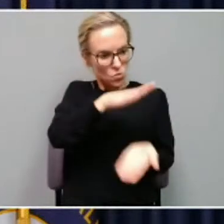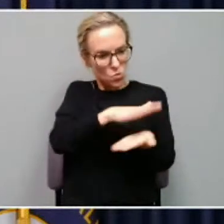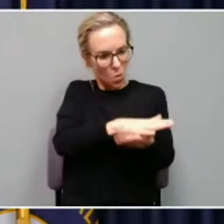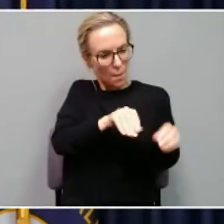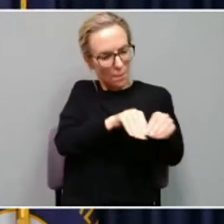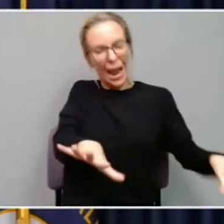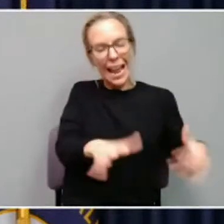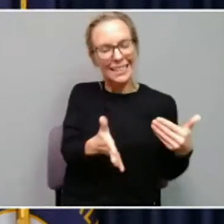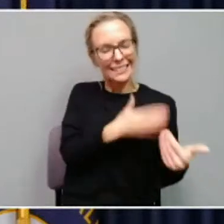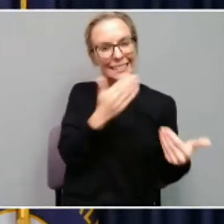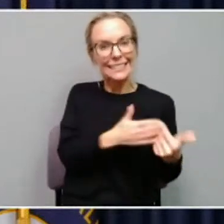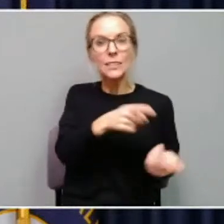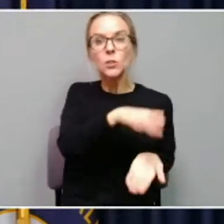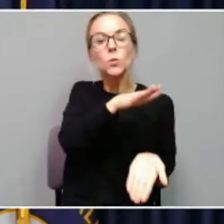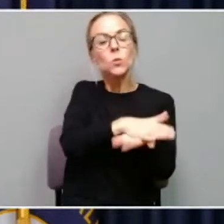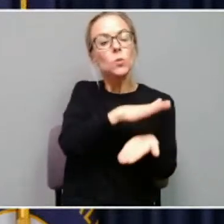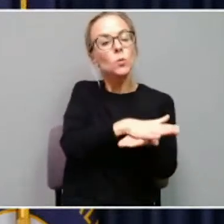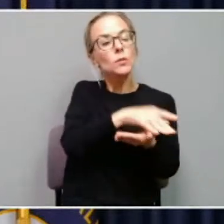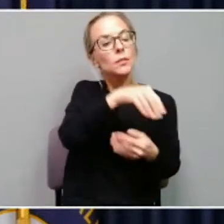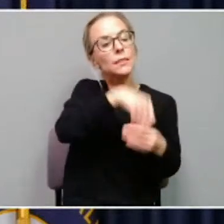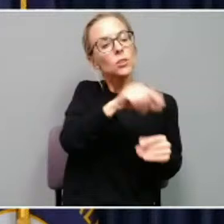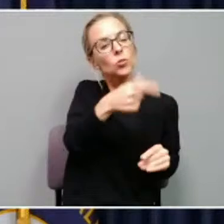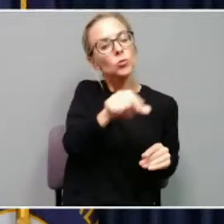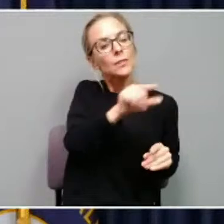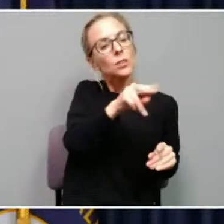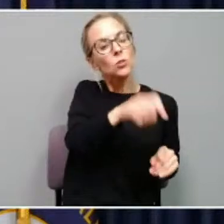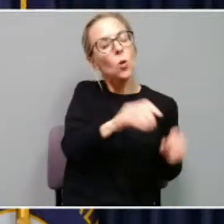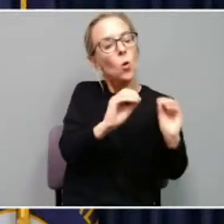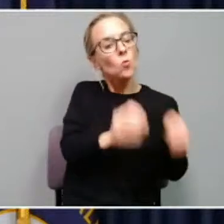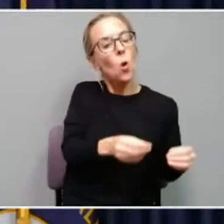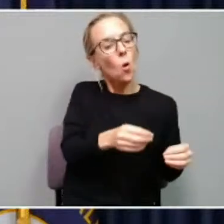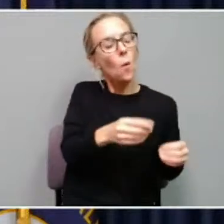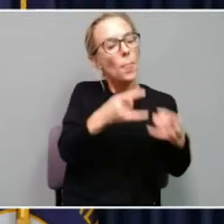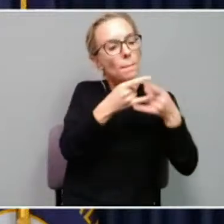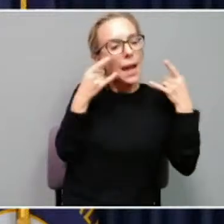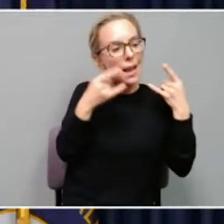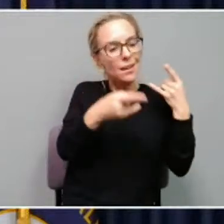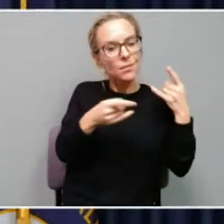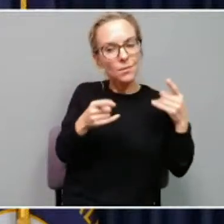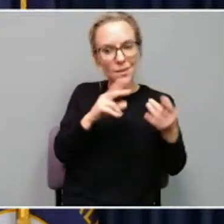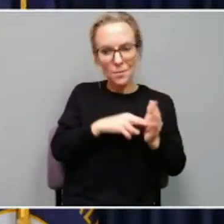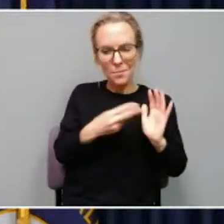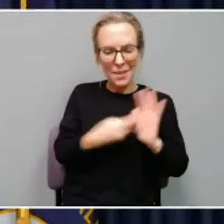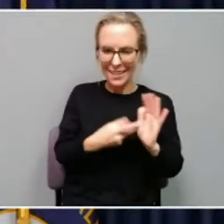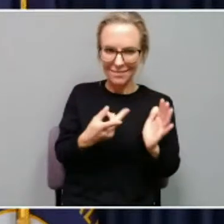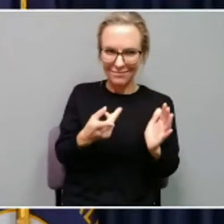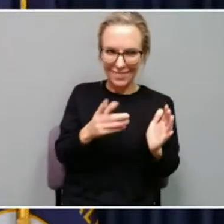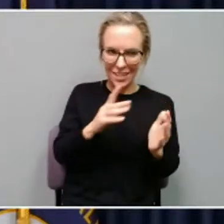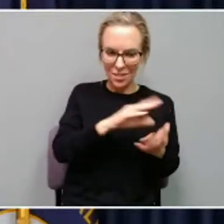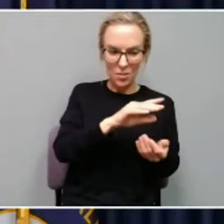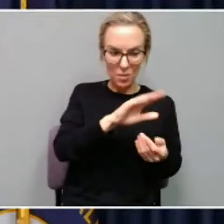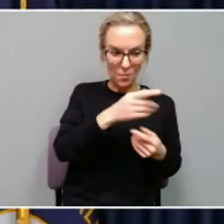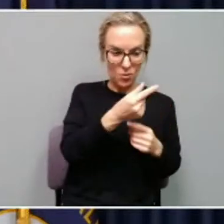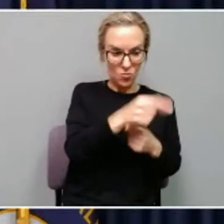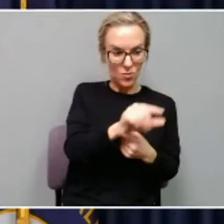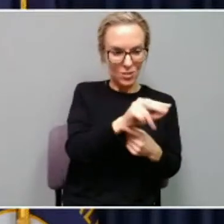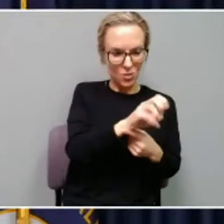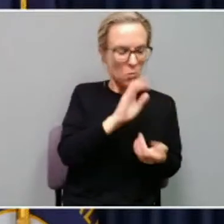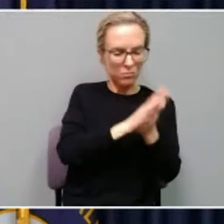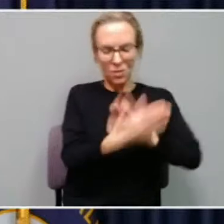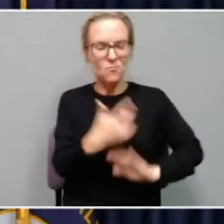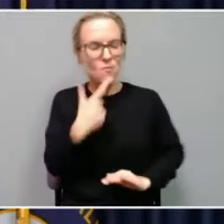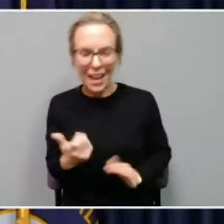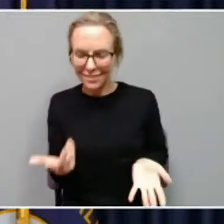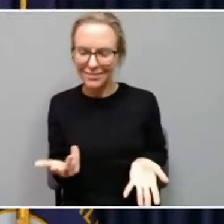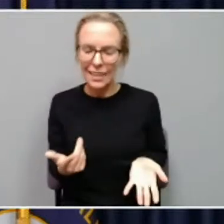green zone and they say you don't have to wear masks, COVID's going to spread and you're not going to be in the green zone anymore. But listen,